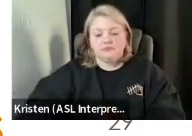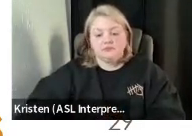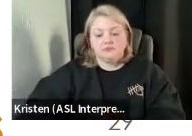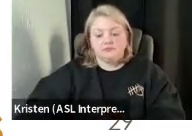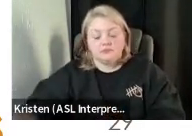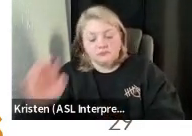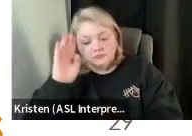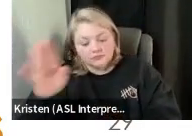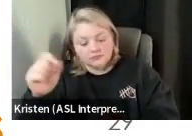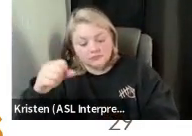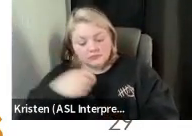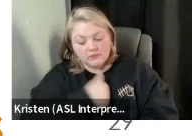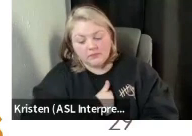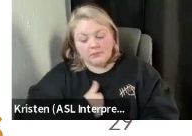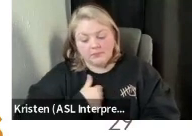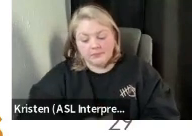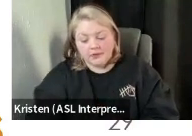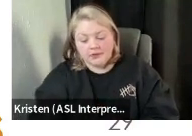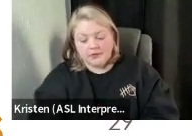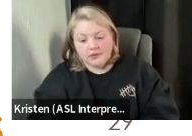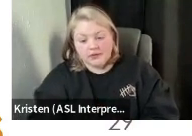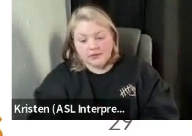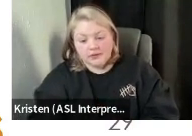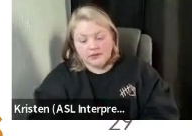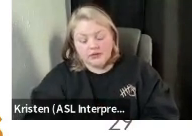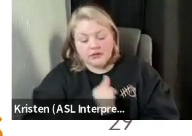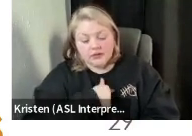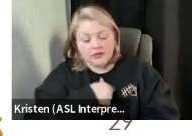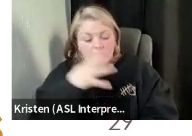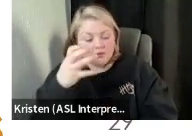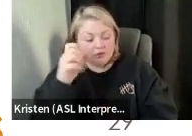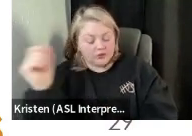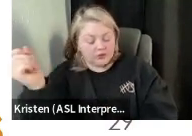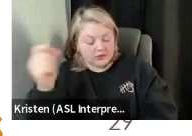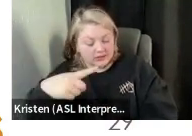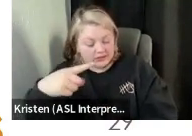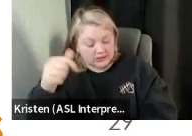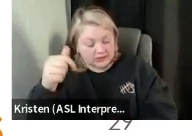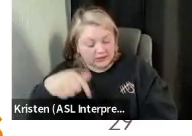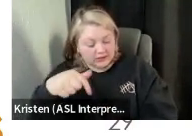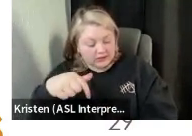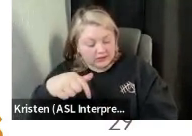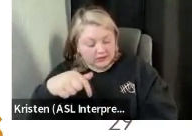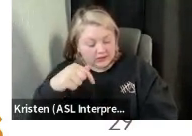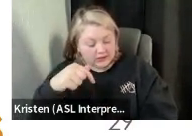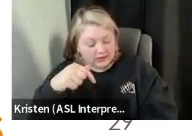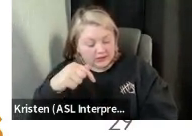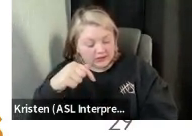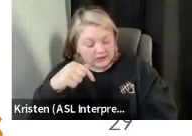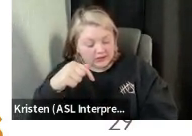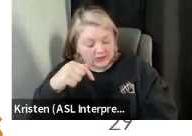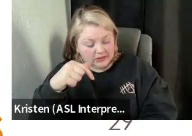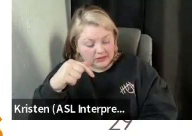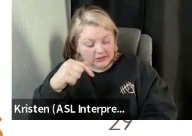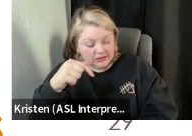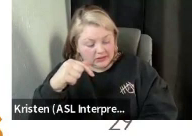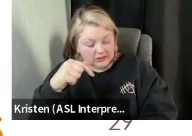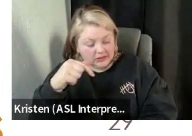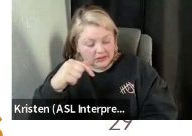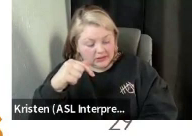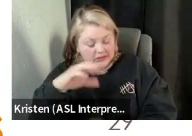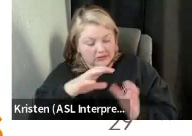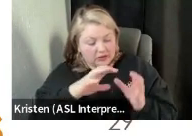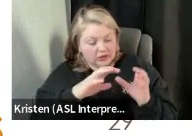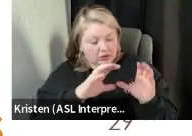So I apologize. I kind of came in late here, but I did want to ask if municipal departments with enterprise funds